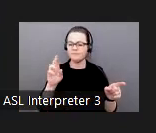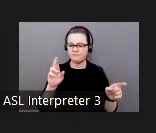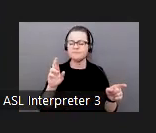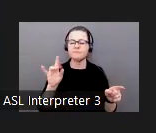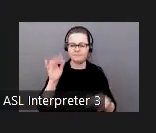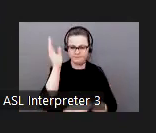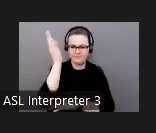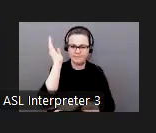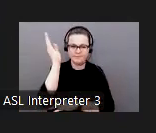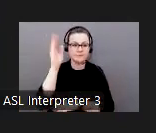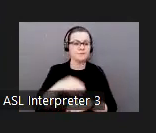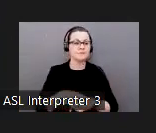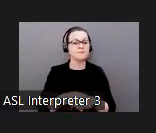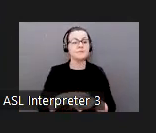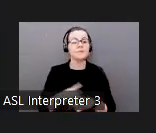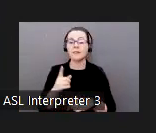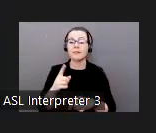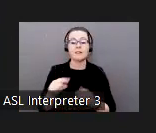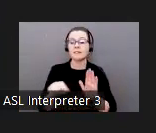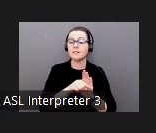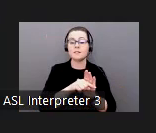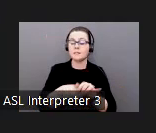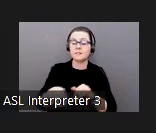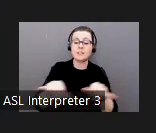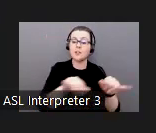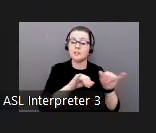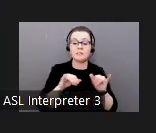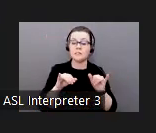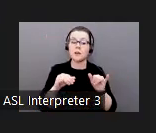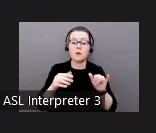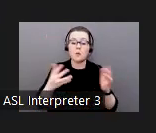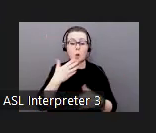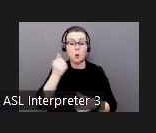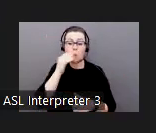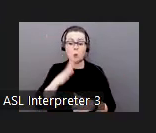women don't experience sexual violence, and that's not true. And